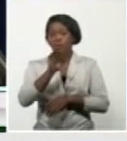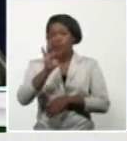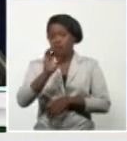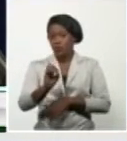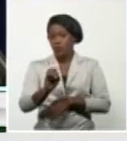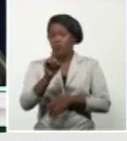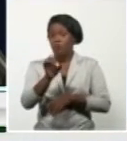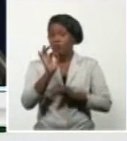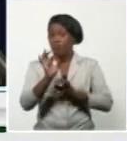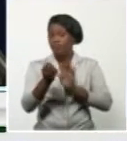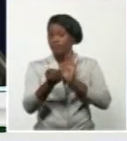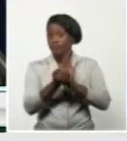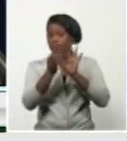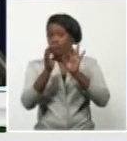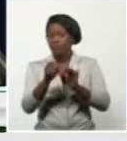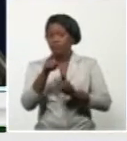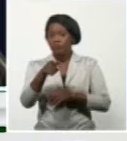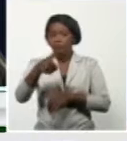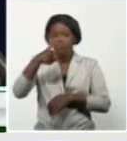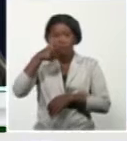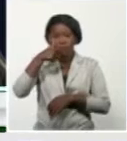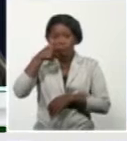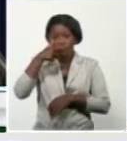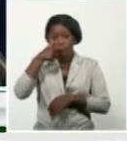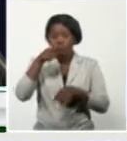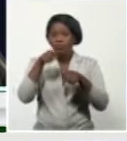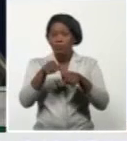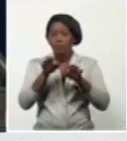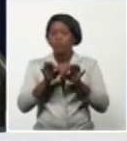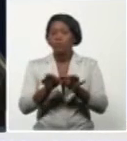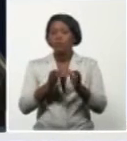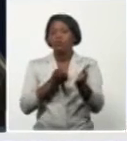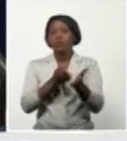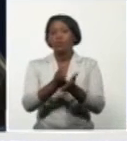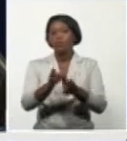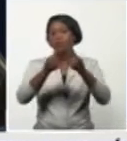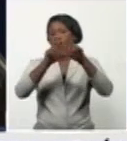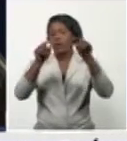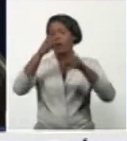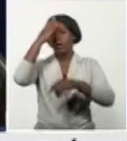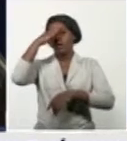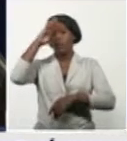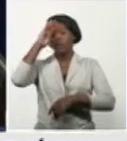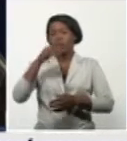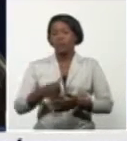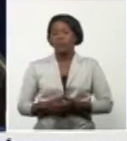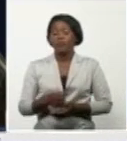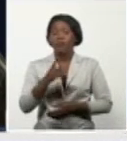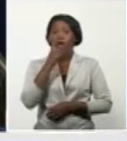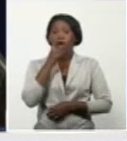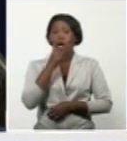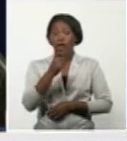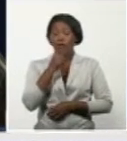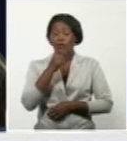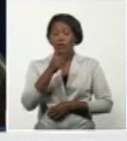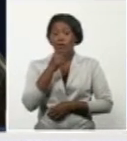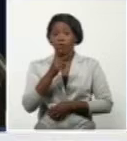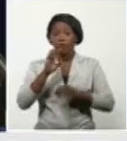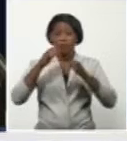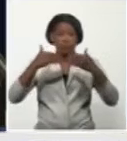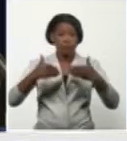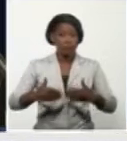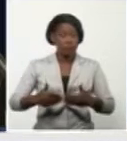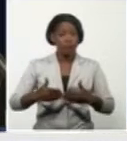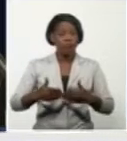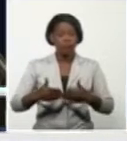180 confirmed. And this is the number of active cases we have today in our country. In our